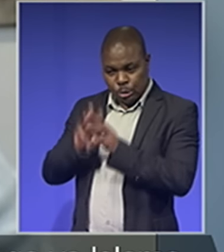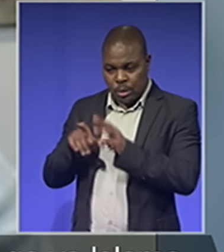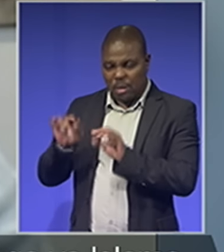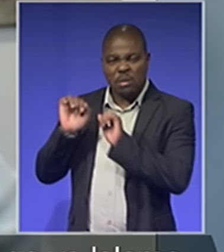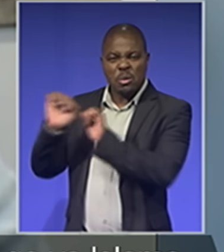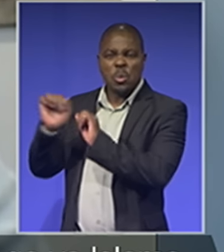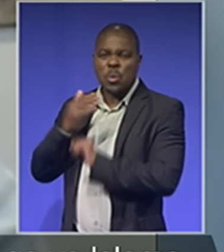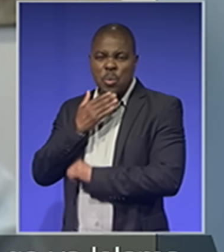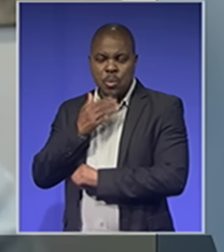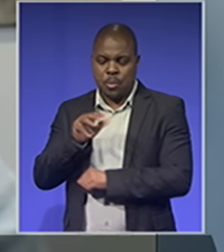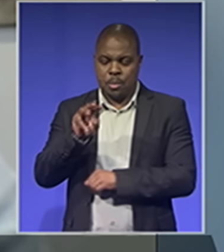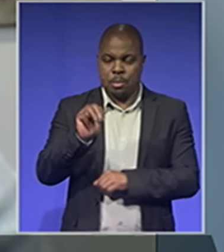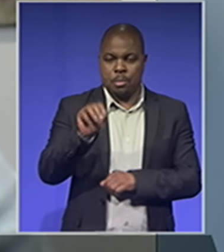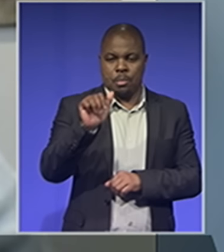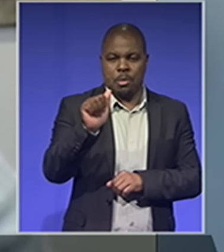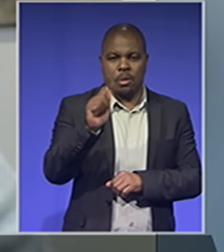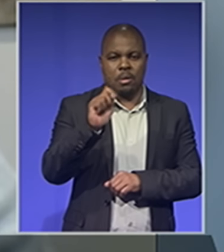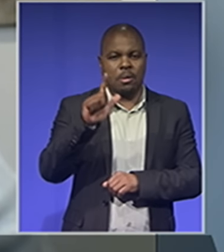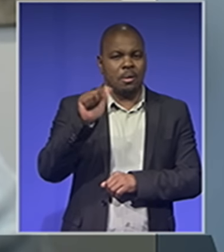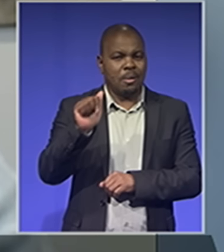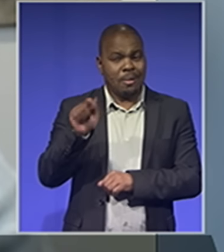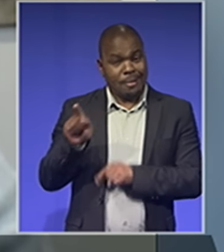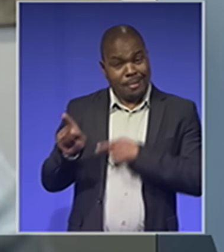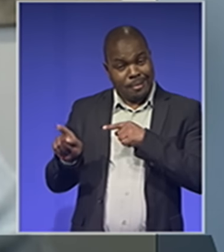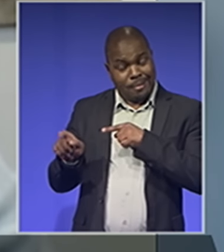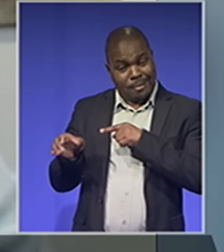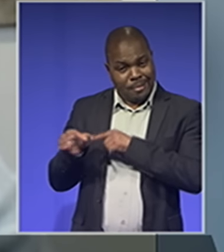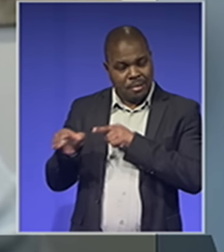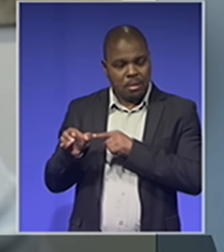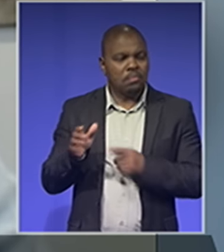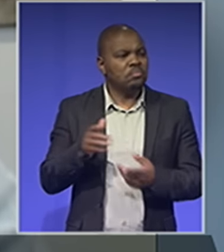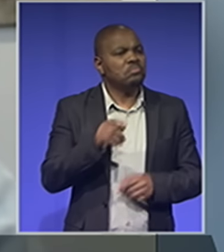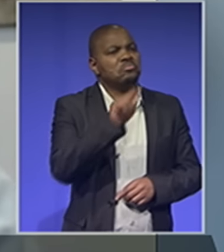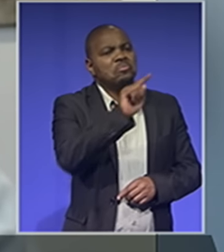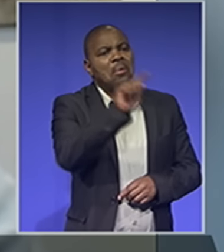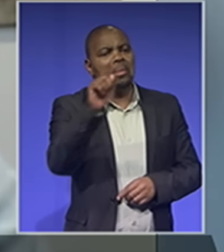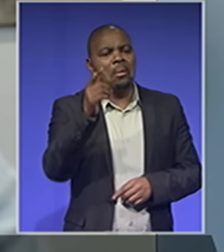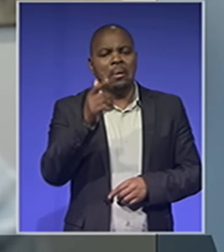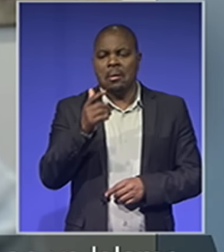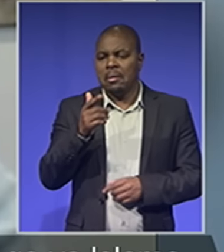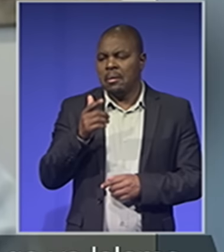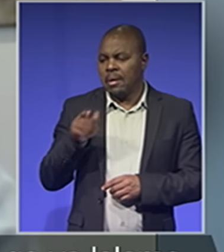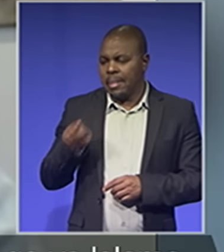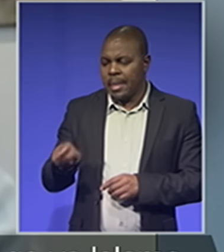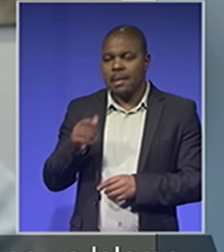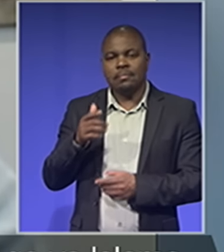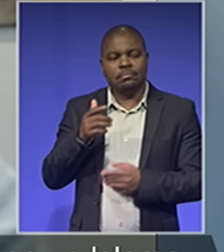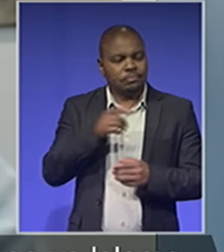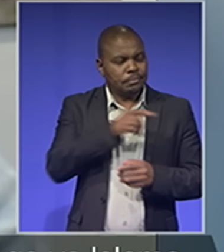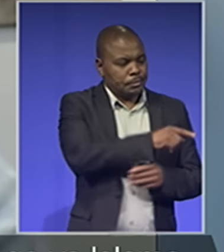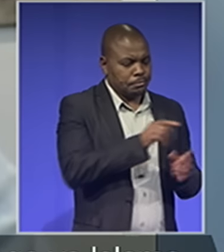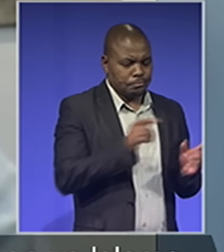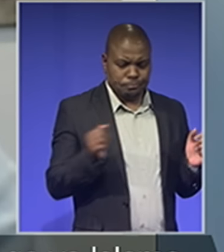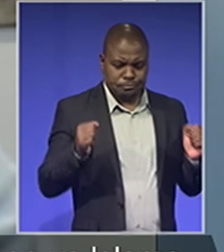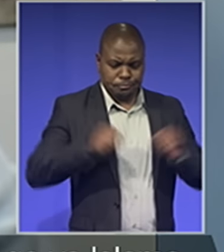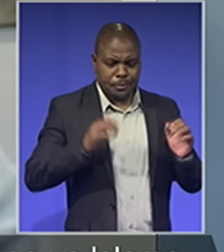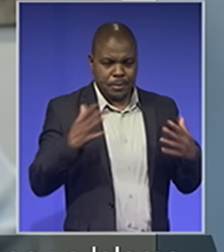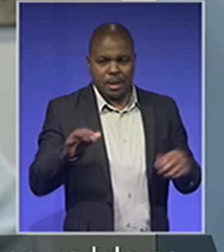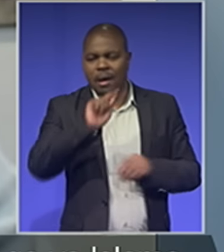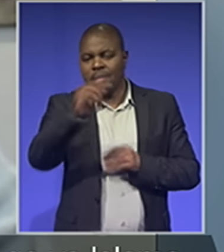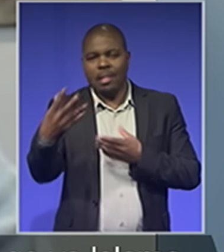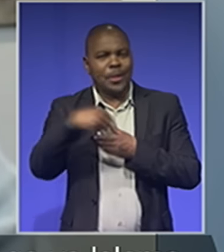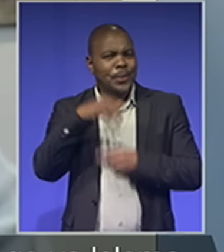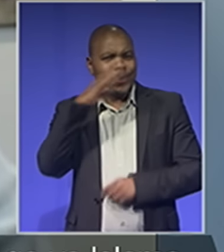owned by Vusikat Patlala, seemed to have preference over other security companies. Now, we all know that security companies play a vital